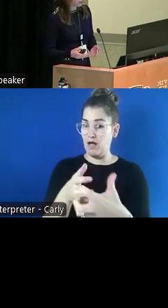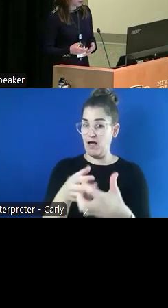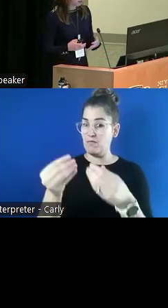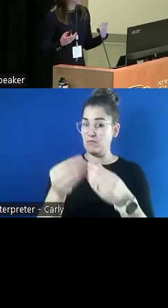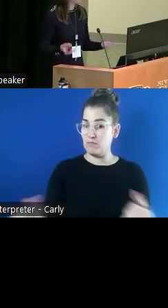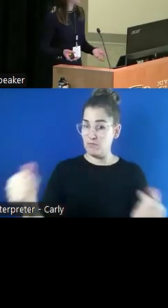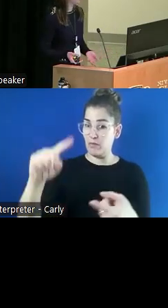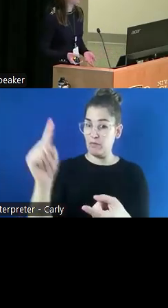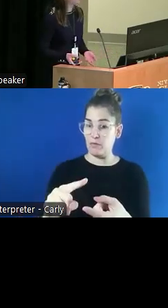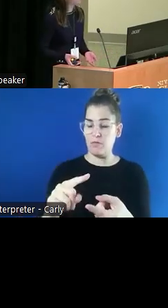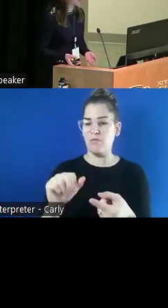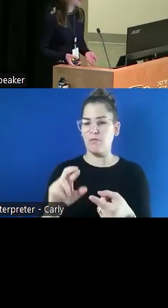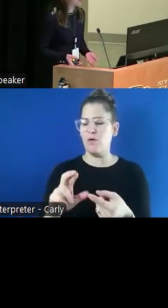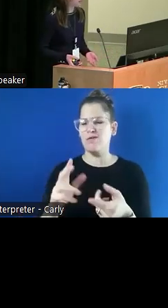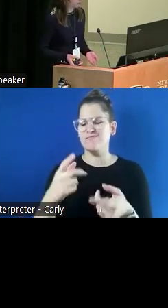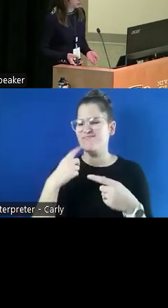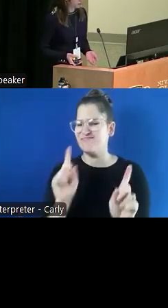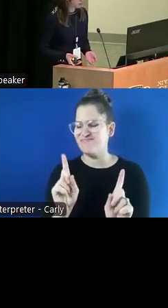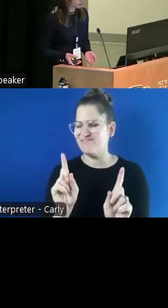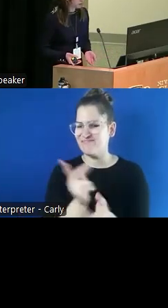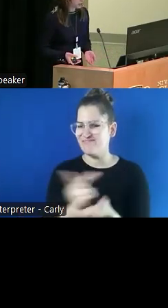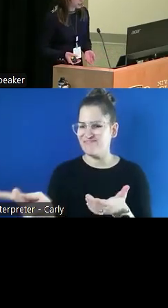the biobehavioral symptom mechanisms.